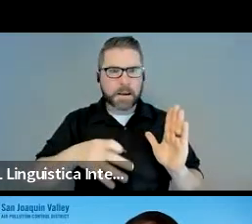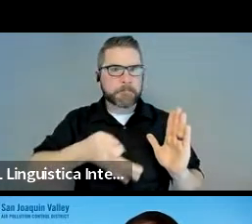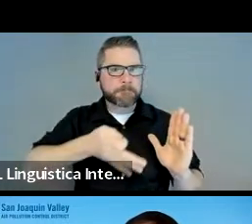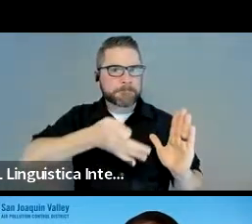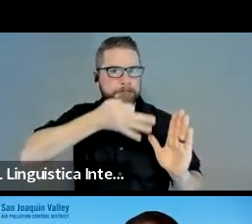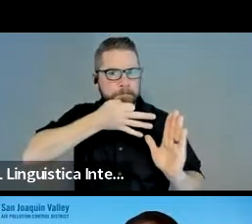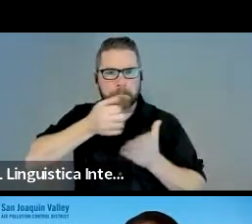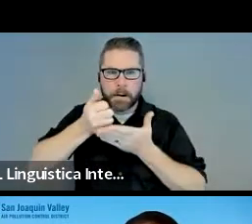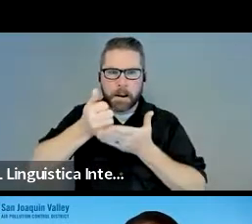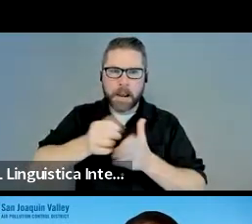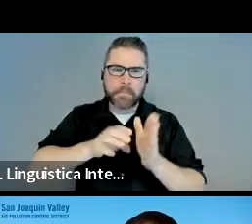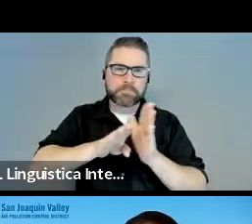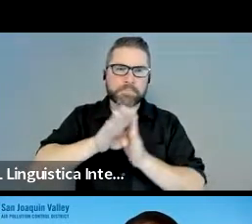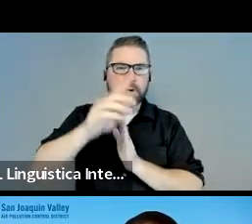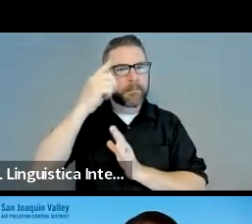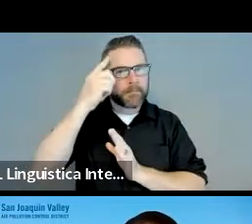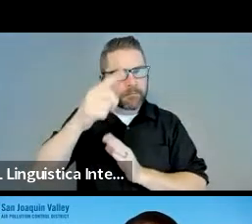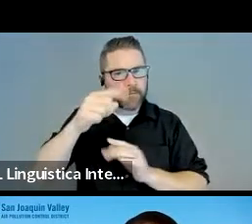area.